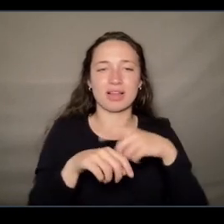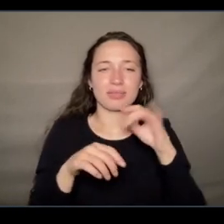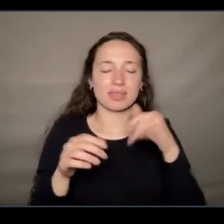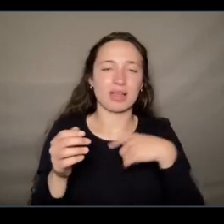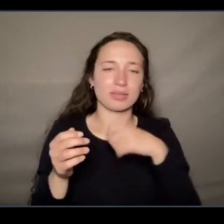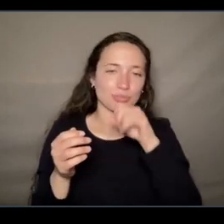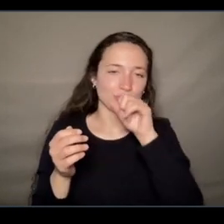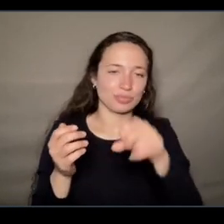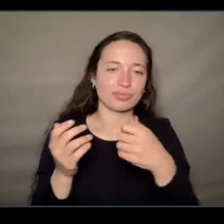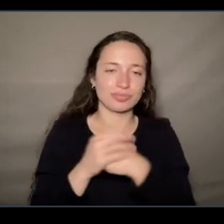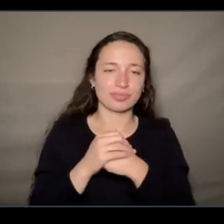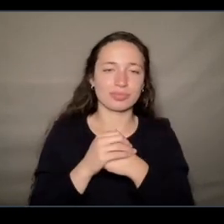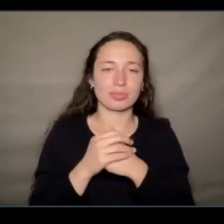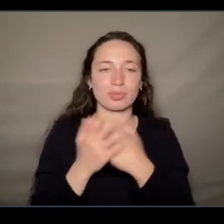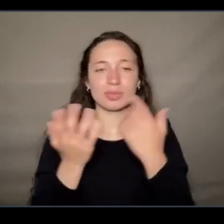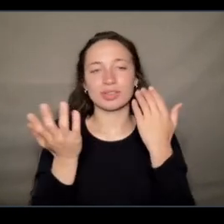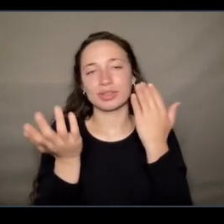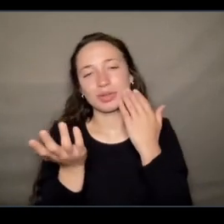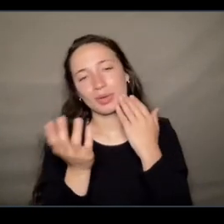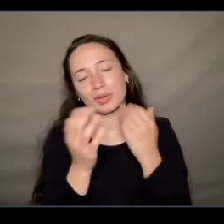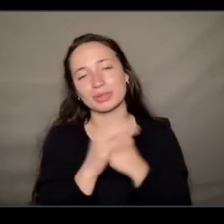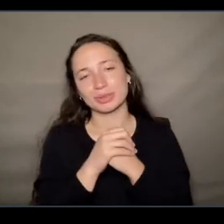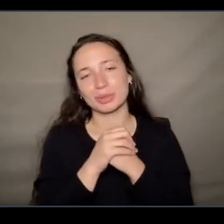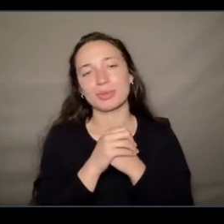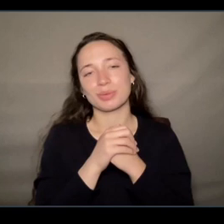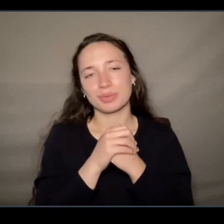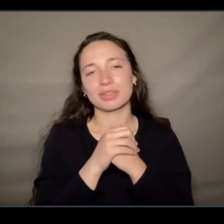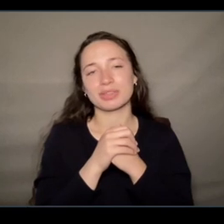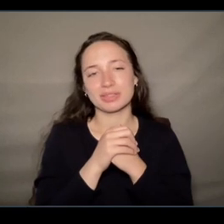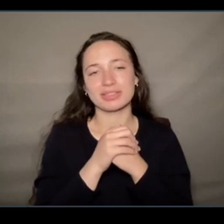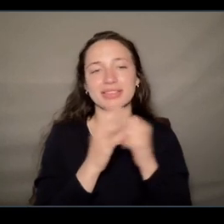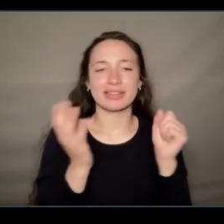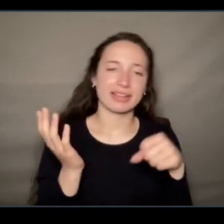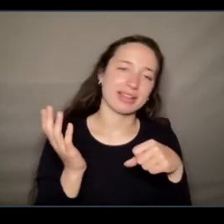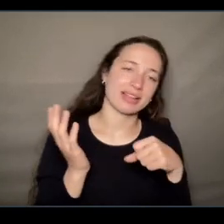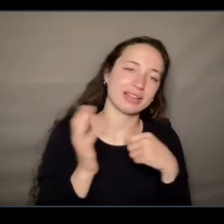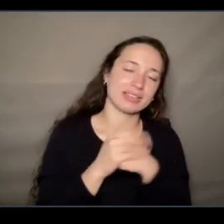that moment in time that I loved.